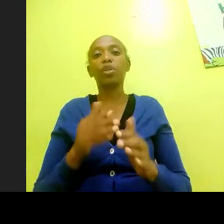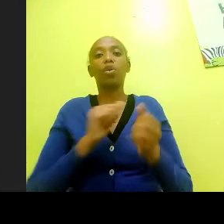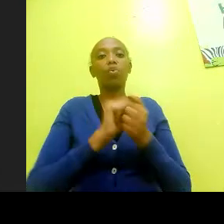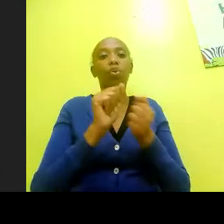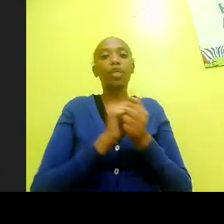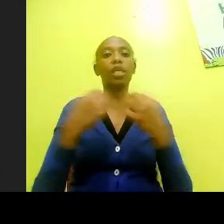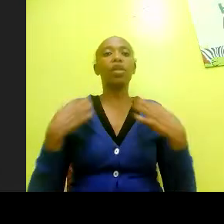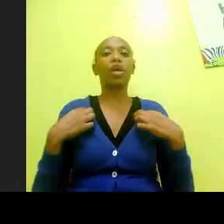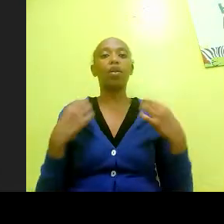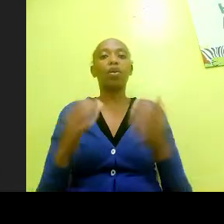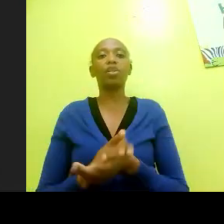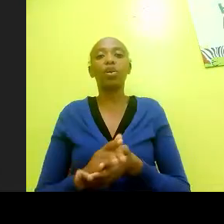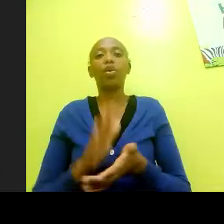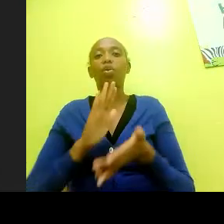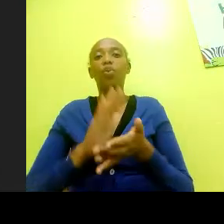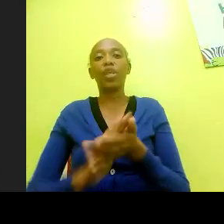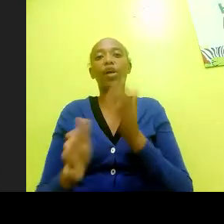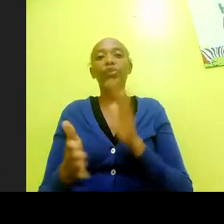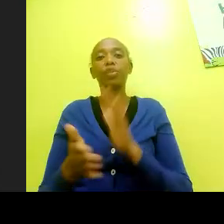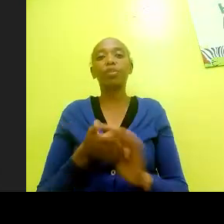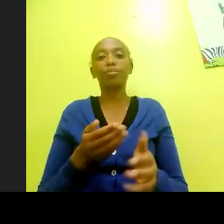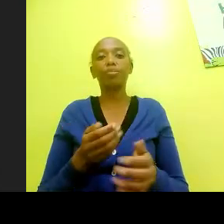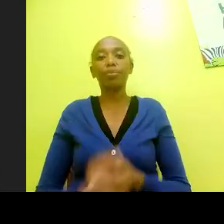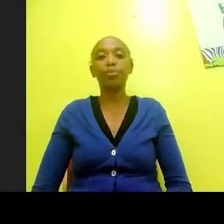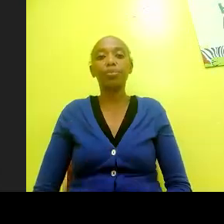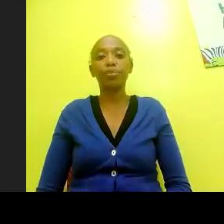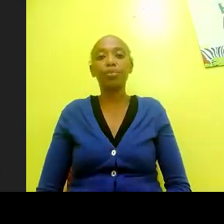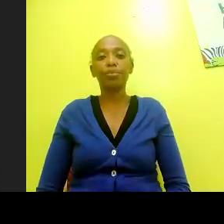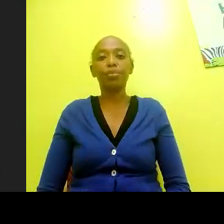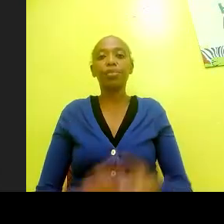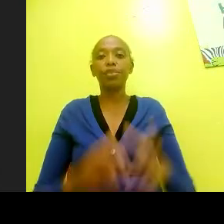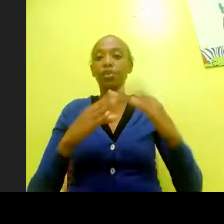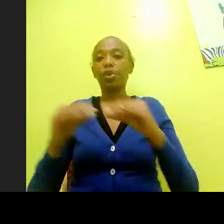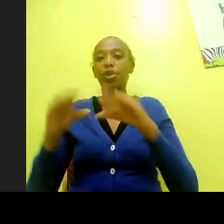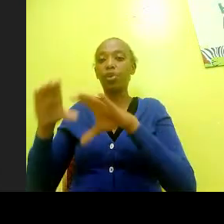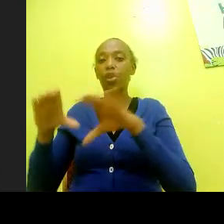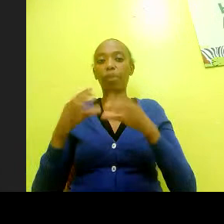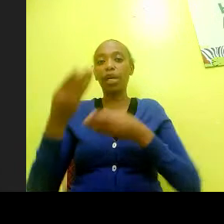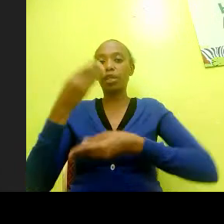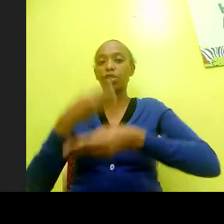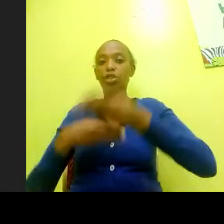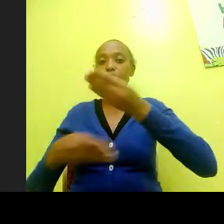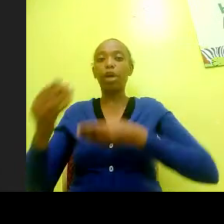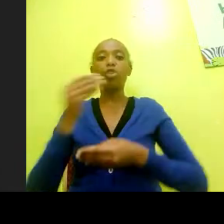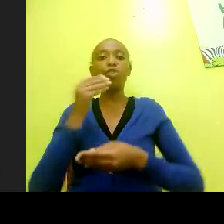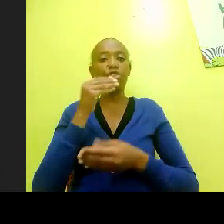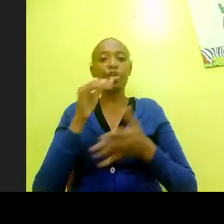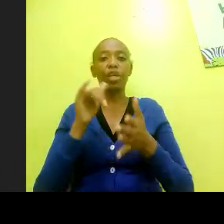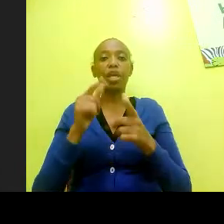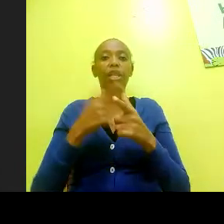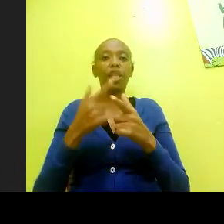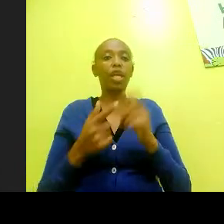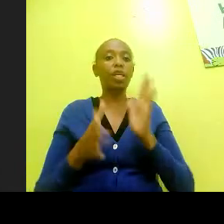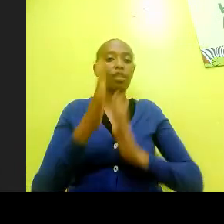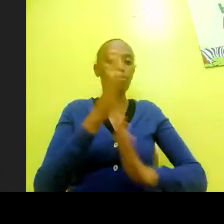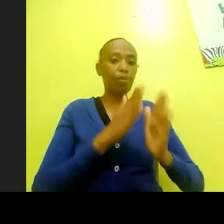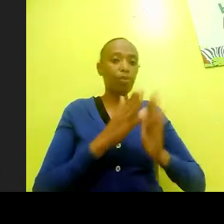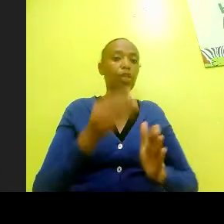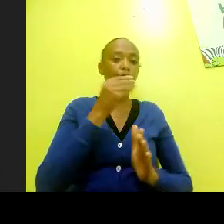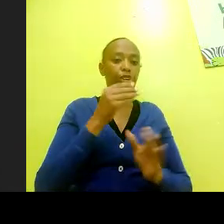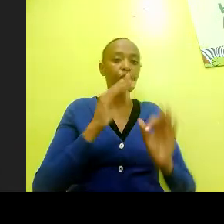clothes, without going to the market to buy food, which is then prepared to feed the